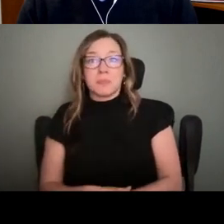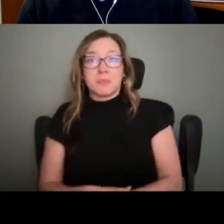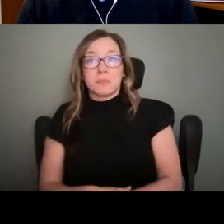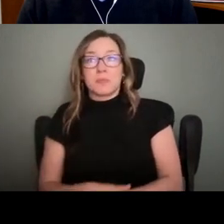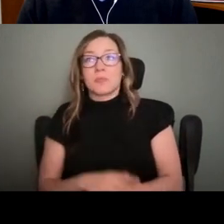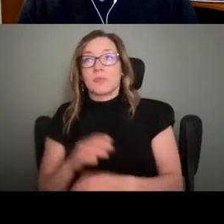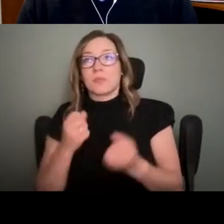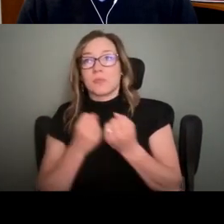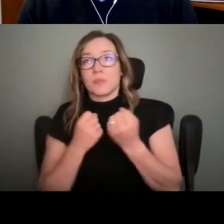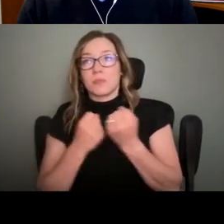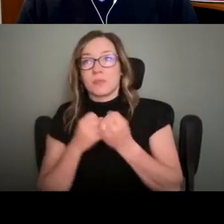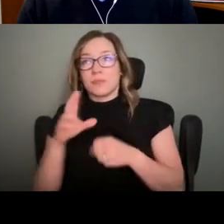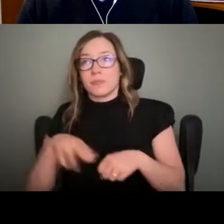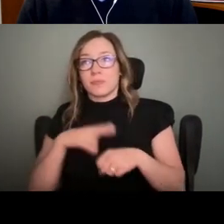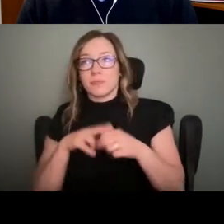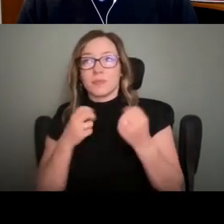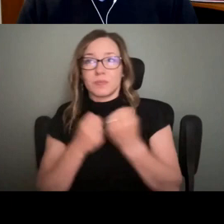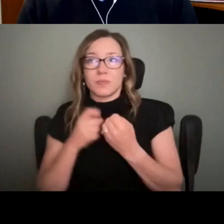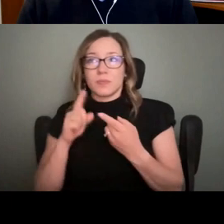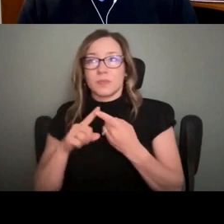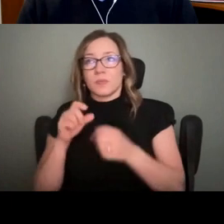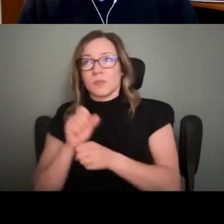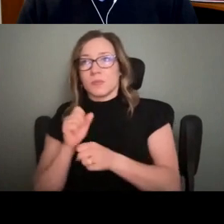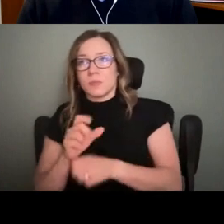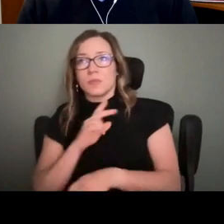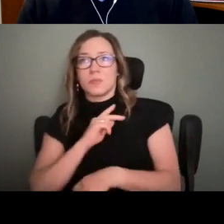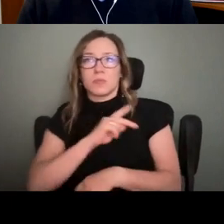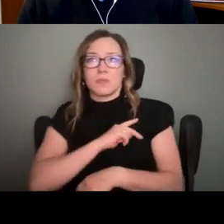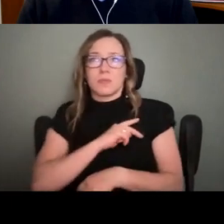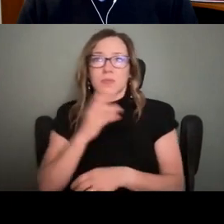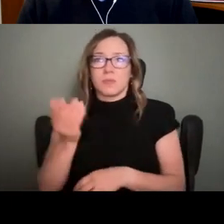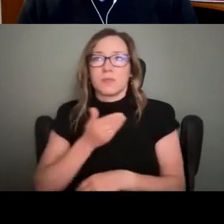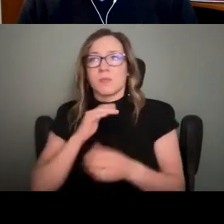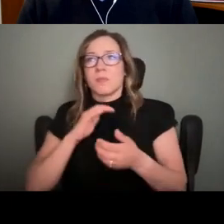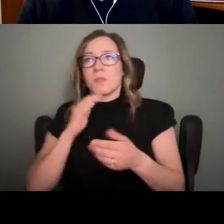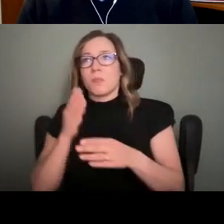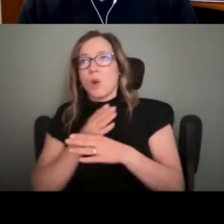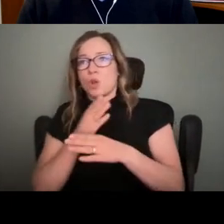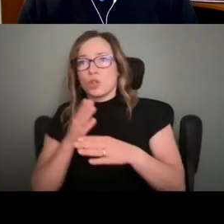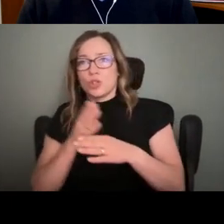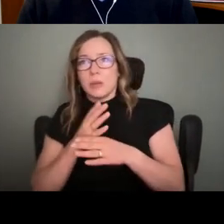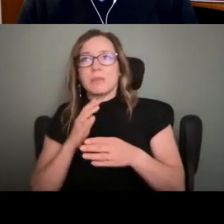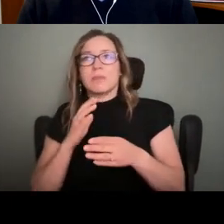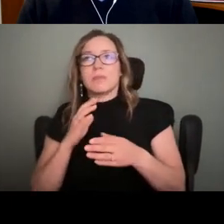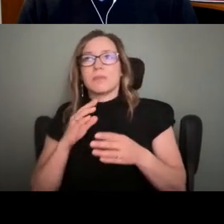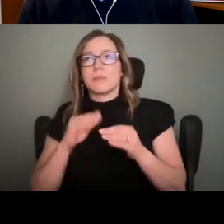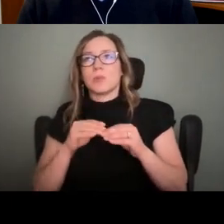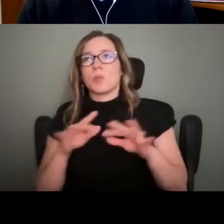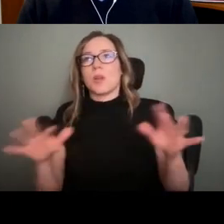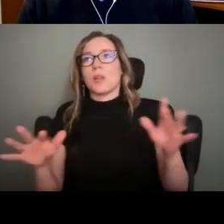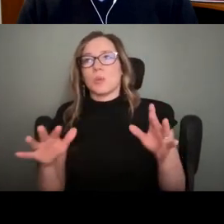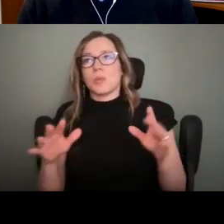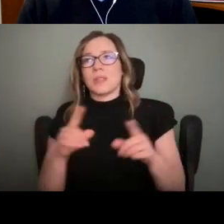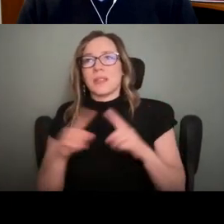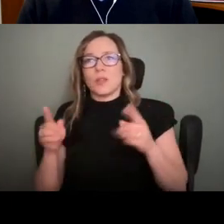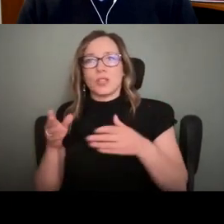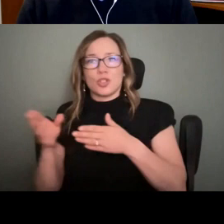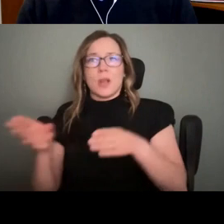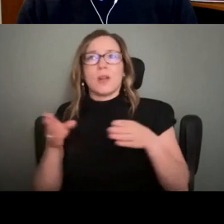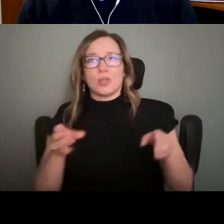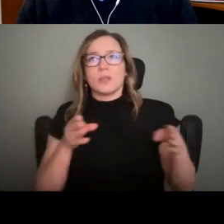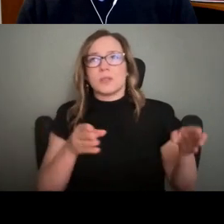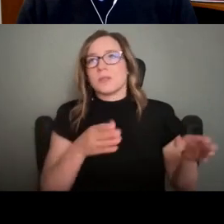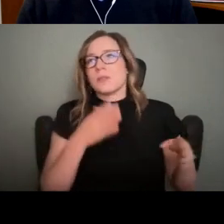Supporting natural supports to employment, personal invites, partnerships, spreading the word through different channels. Thank you.